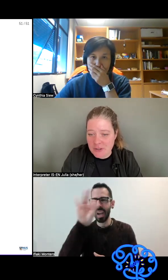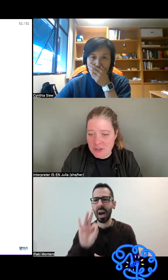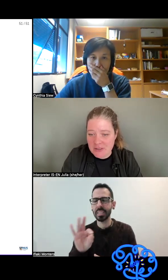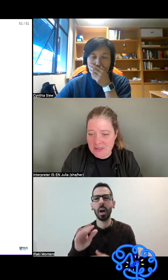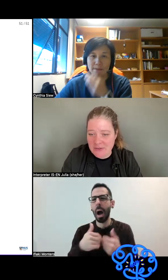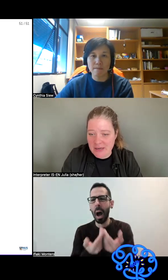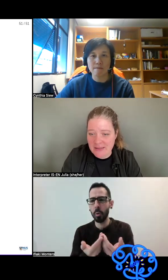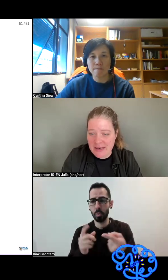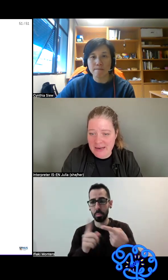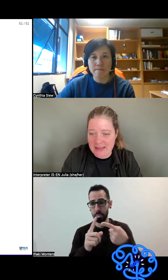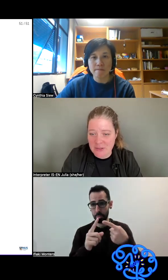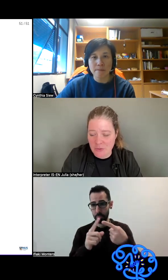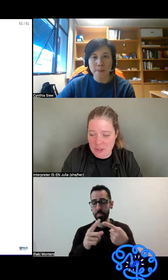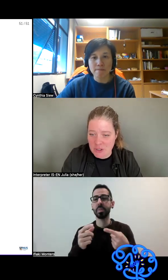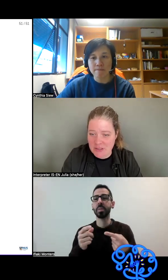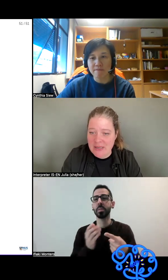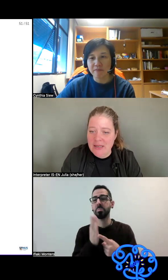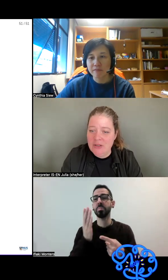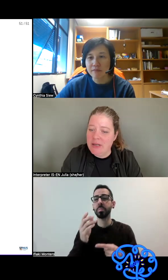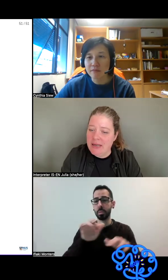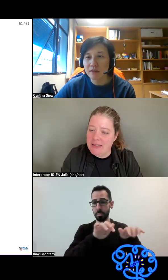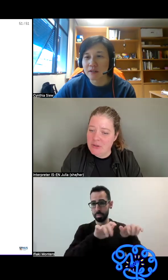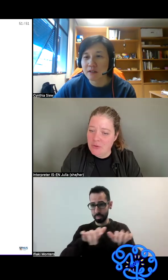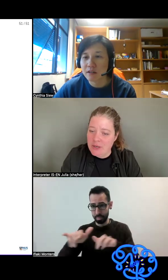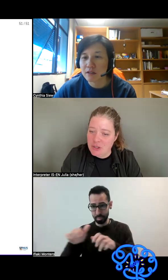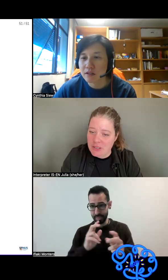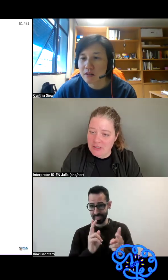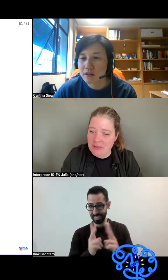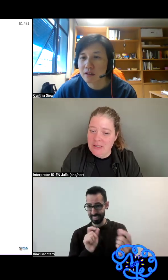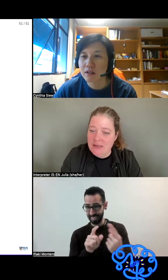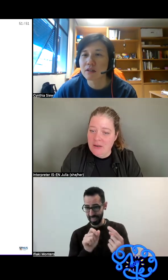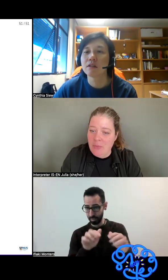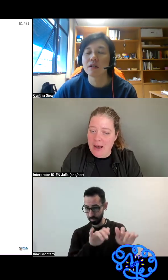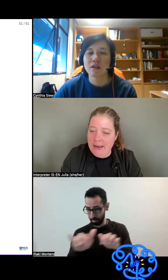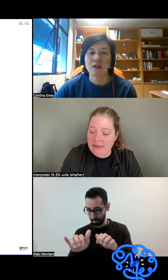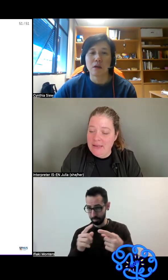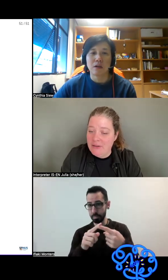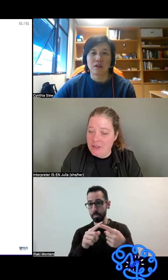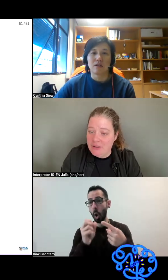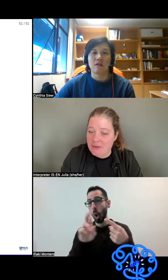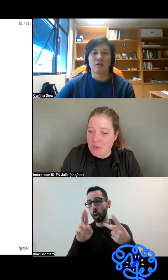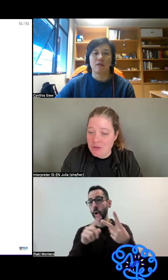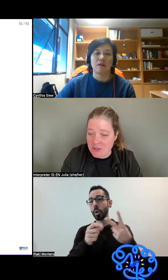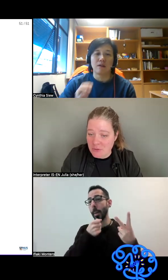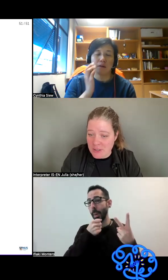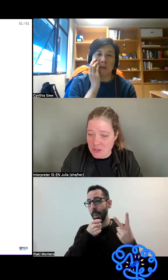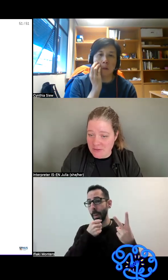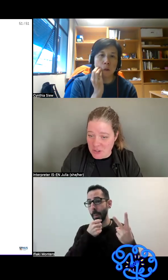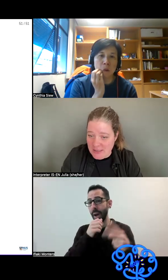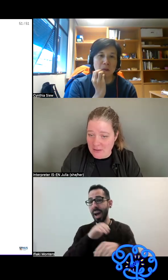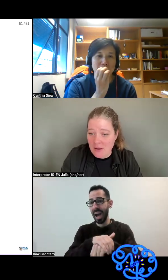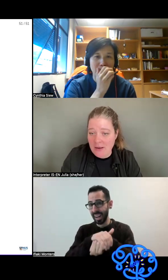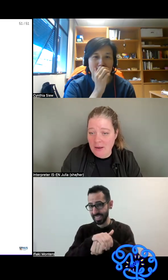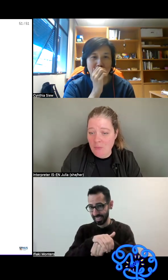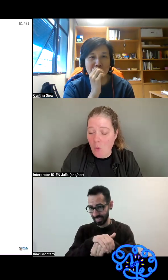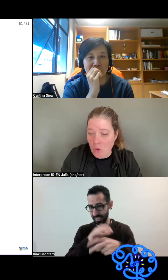Zoom function directly and ask your question. You can ask your question by either posting your question in the